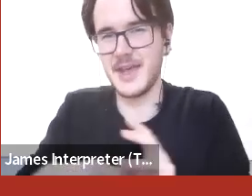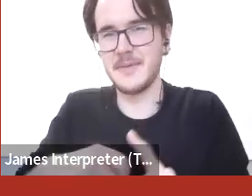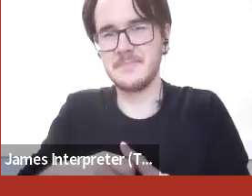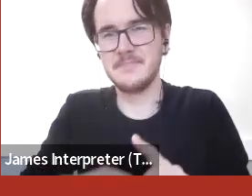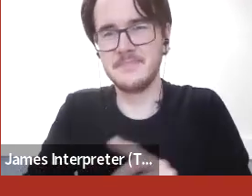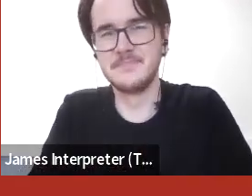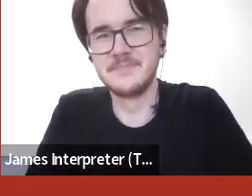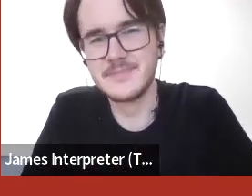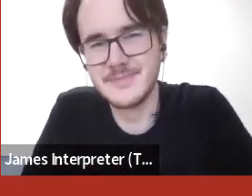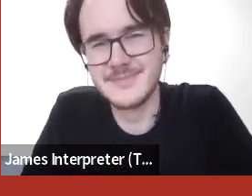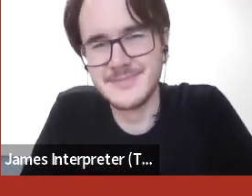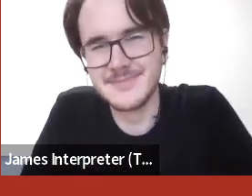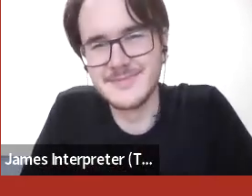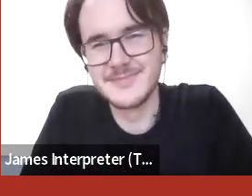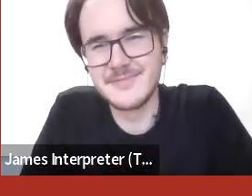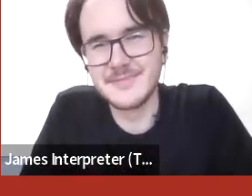Okay.